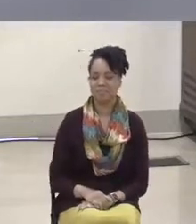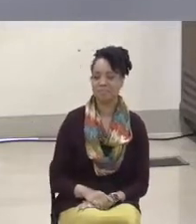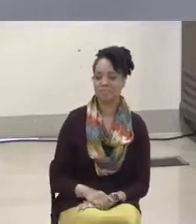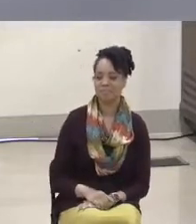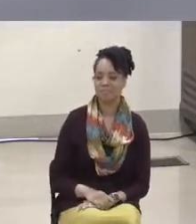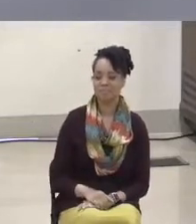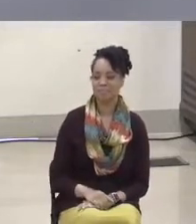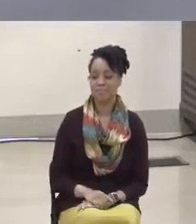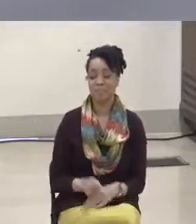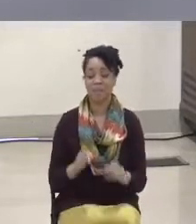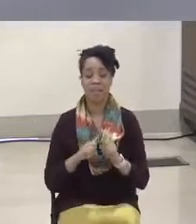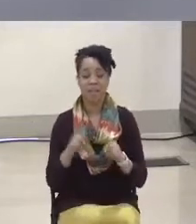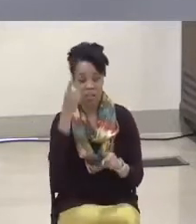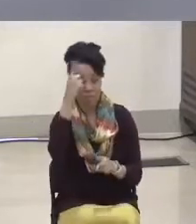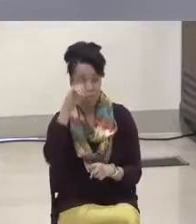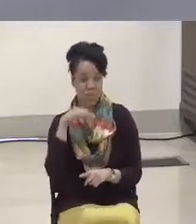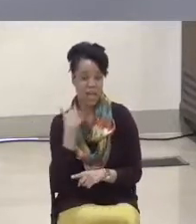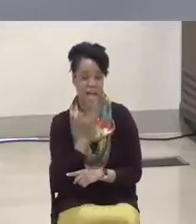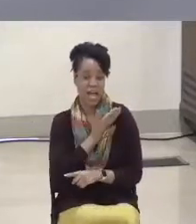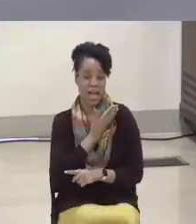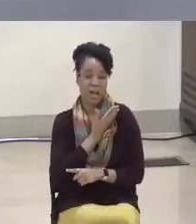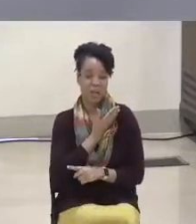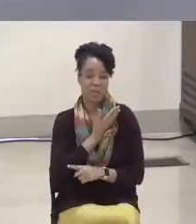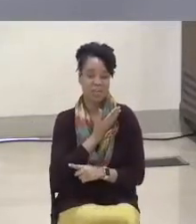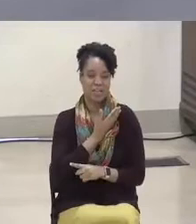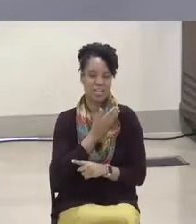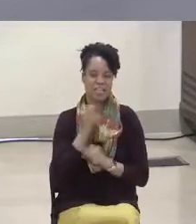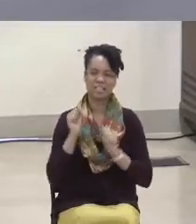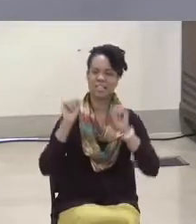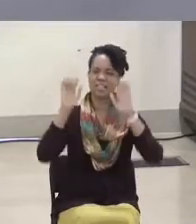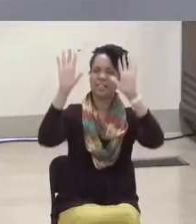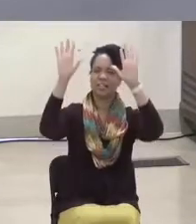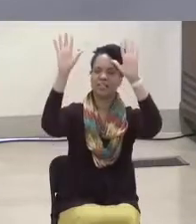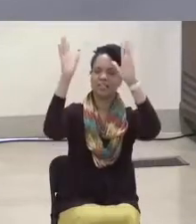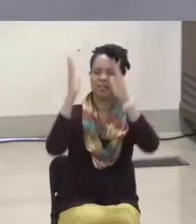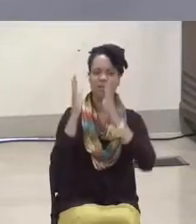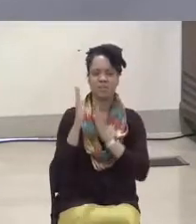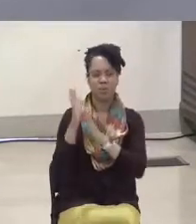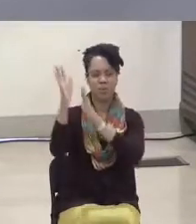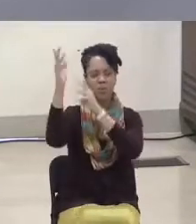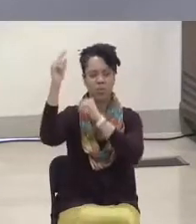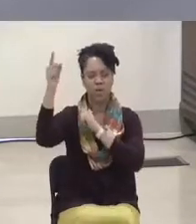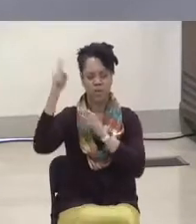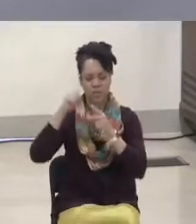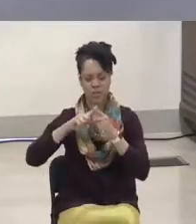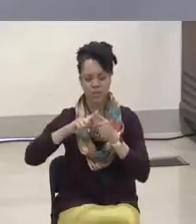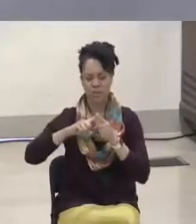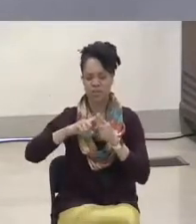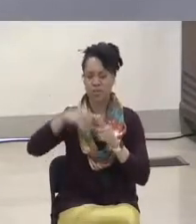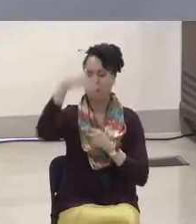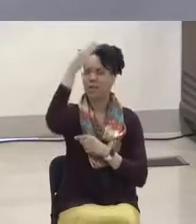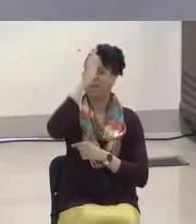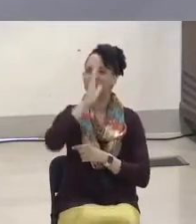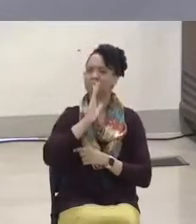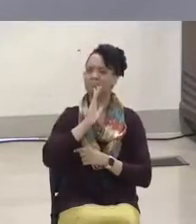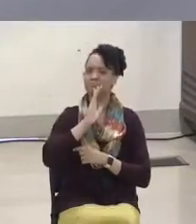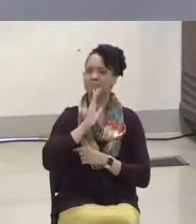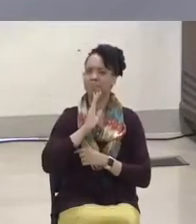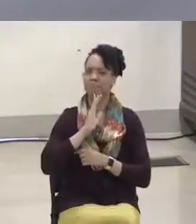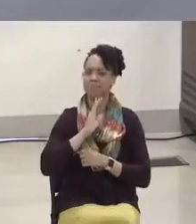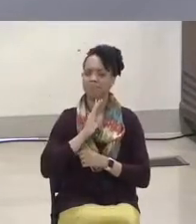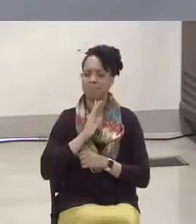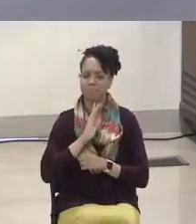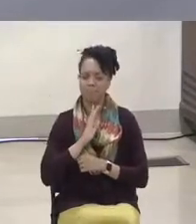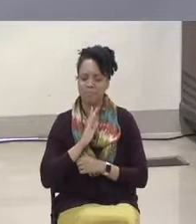except for our sacrifice of praise solamente nuestro to the living sacrificio God. de alabanza al Dios viviente. And